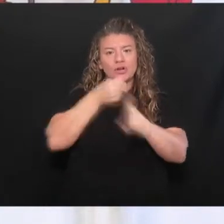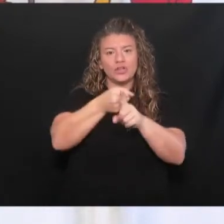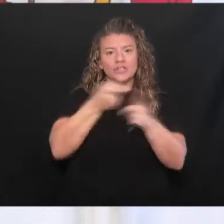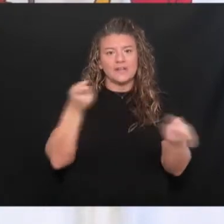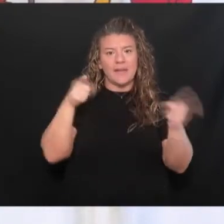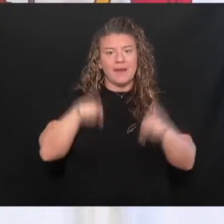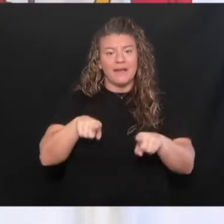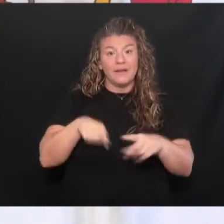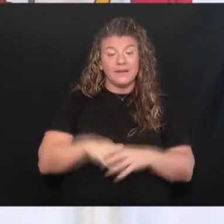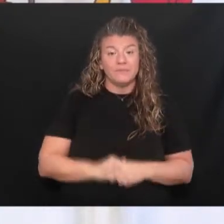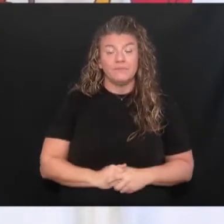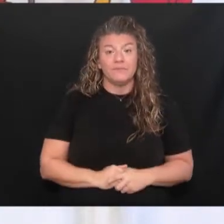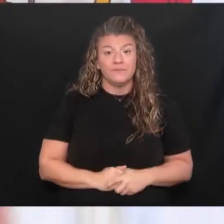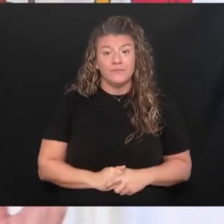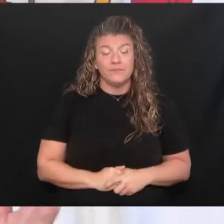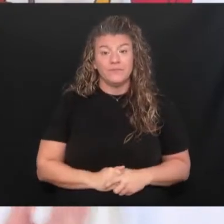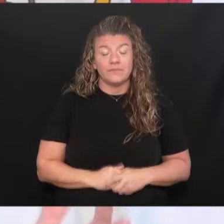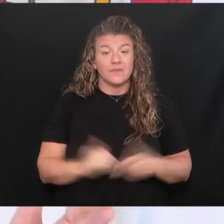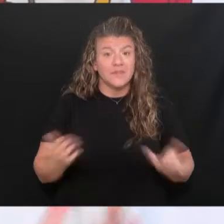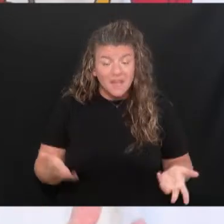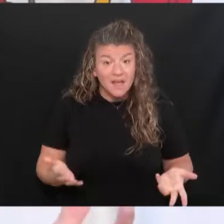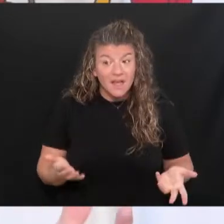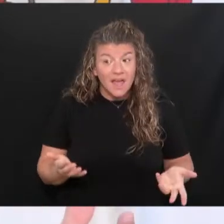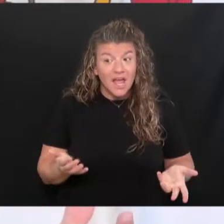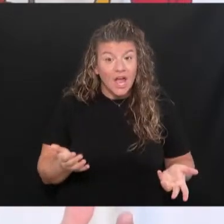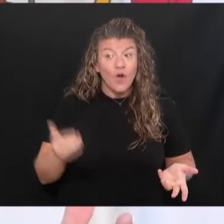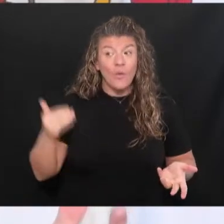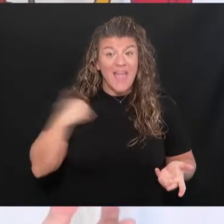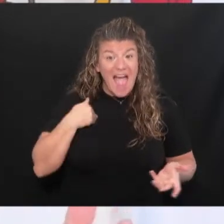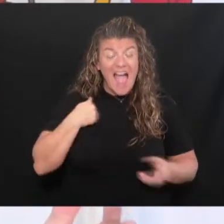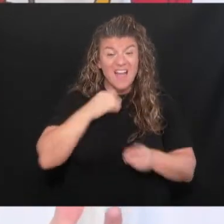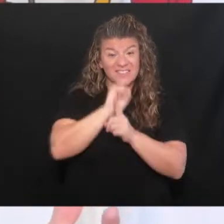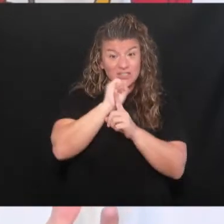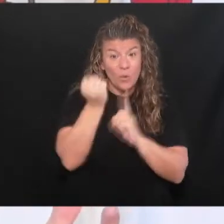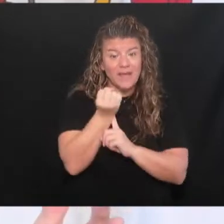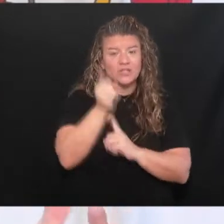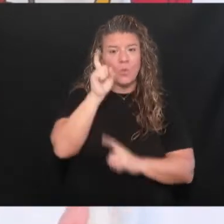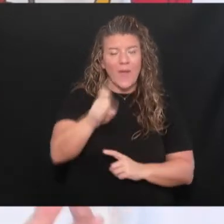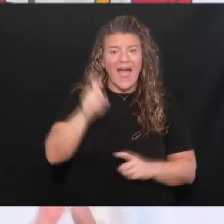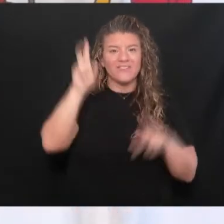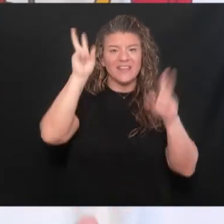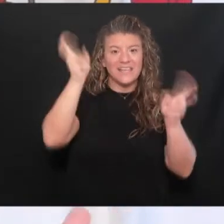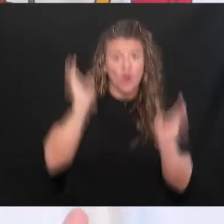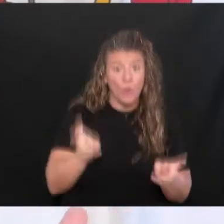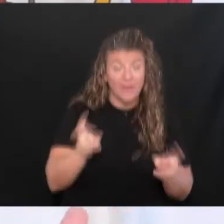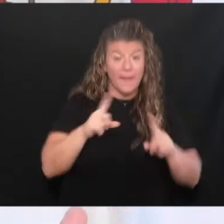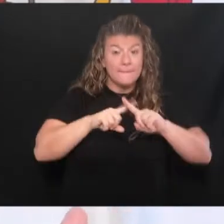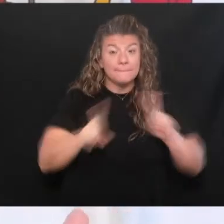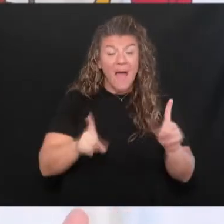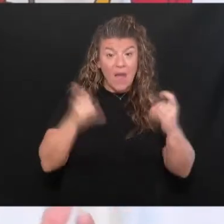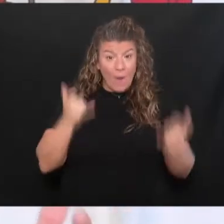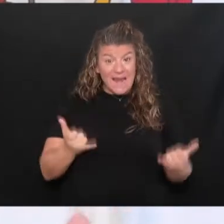there. We have situations that we got to deal with, but in West Virginia,